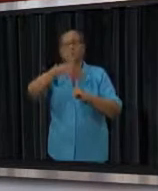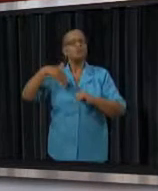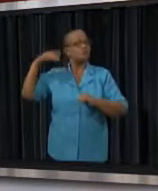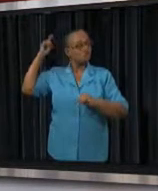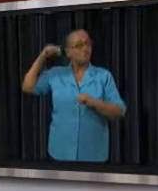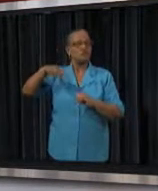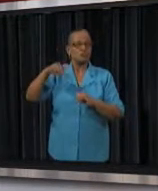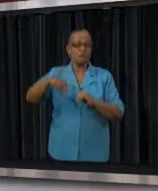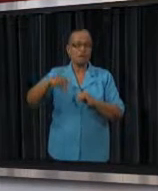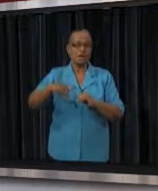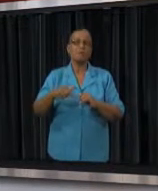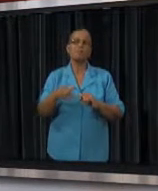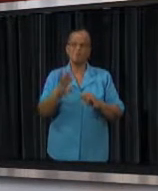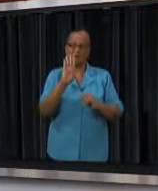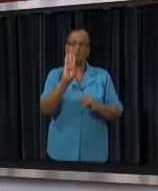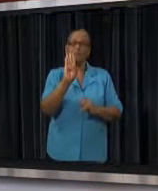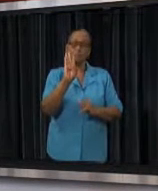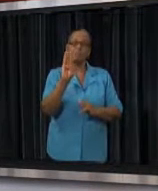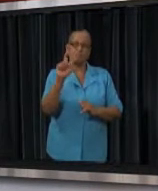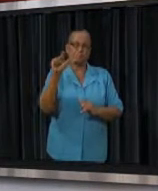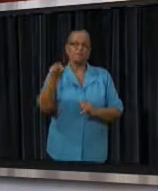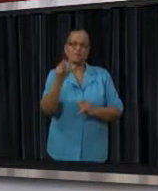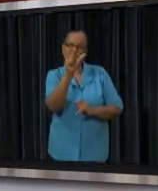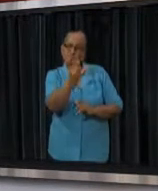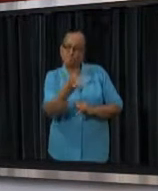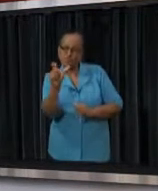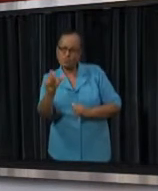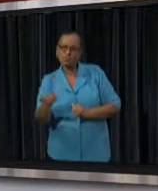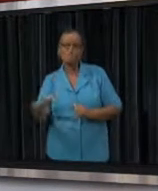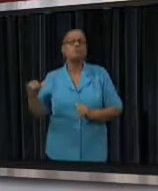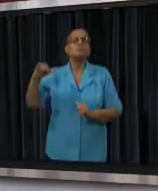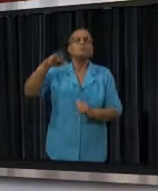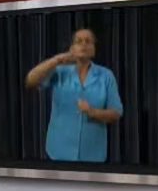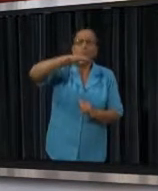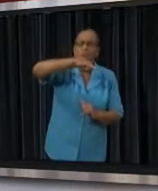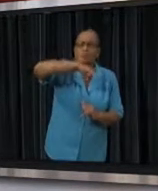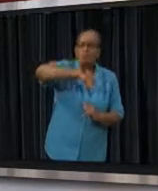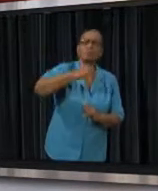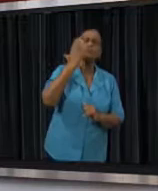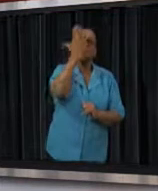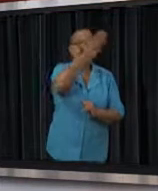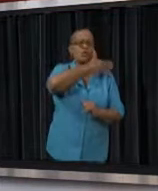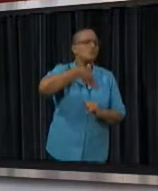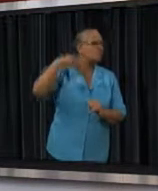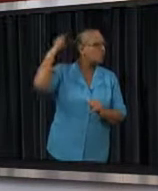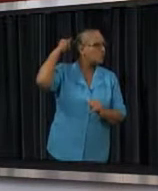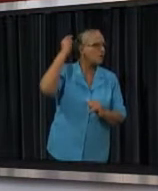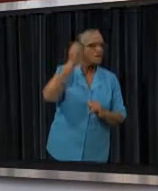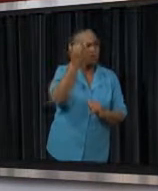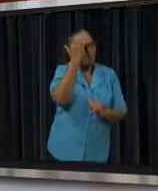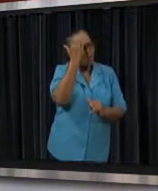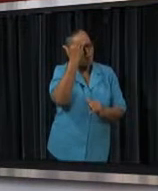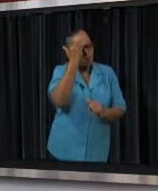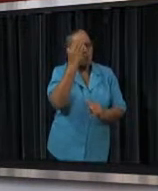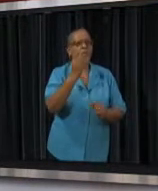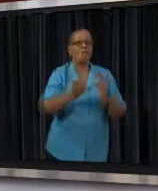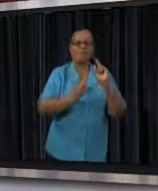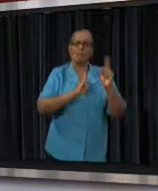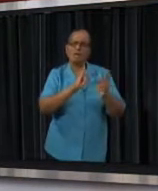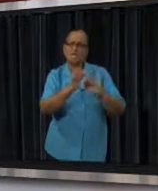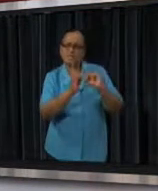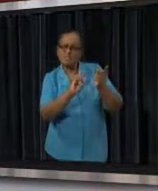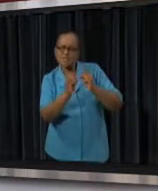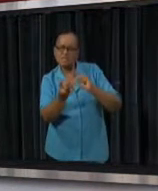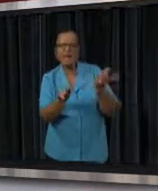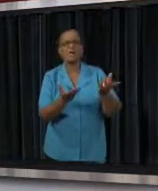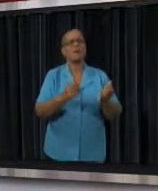to Suriname. On this flight were tourists from Barbados who wanted to learn more about